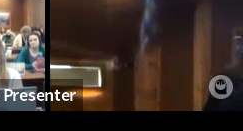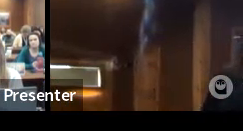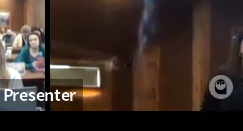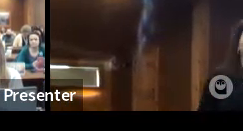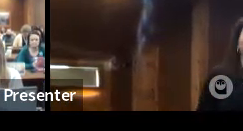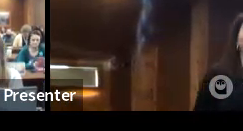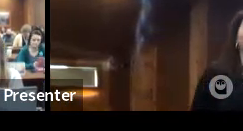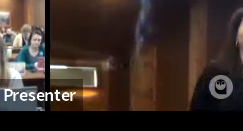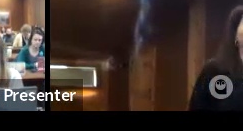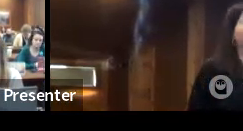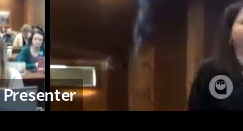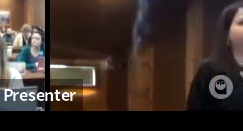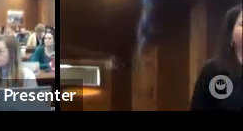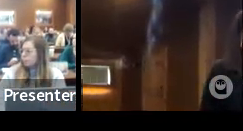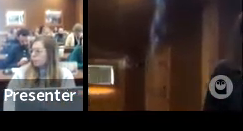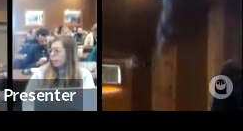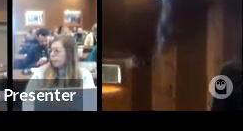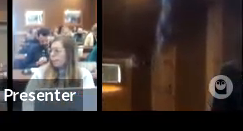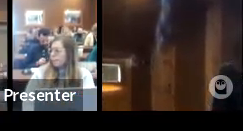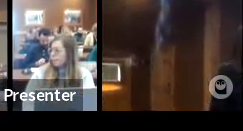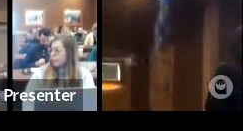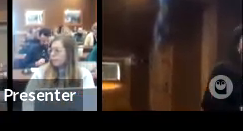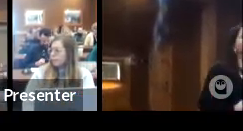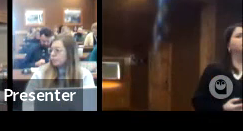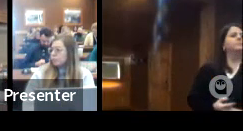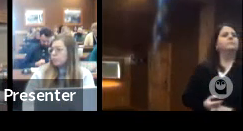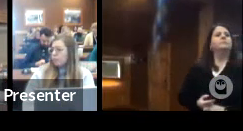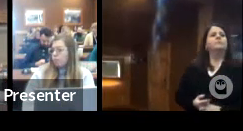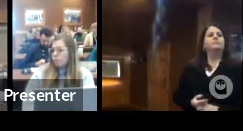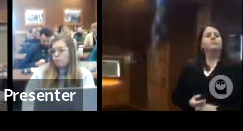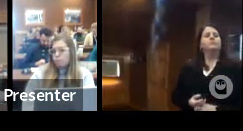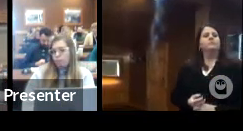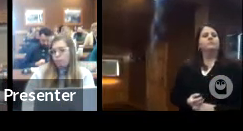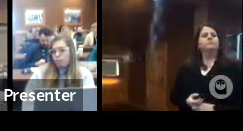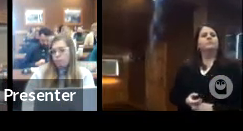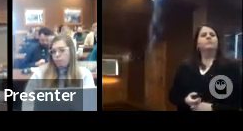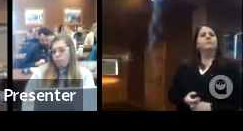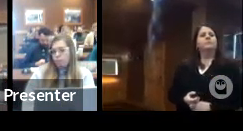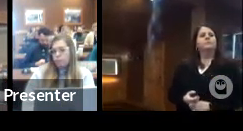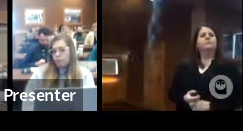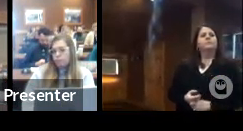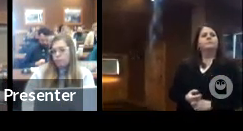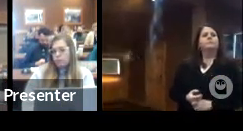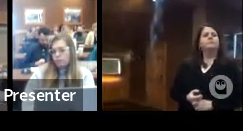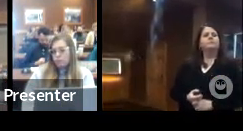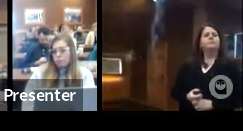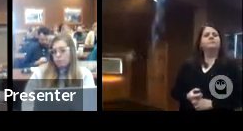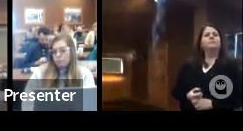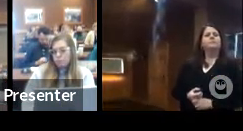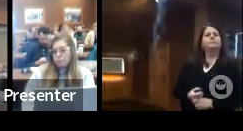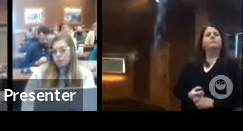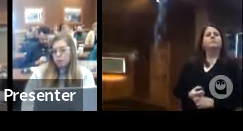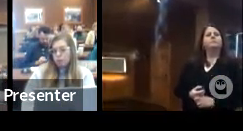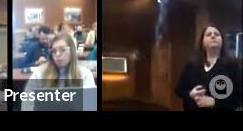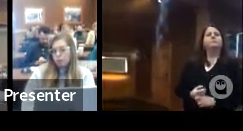because it was unknown. Rochelle. In the chat, Ellie says that the defense attorney can sometimes be pushy and ask the same question over